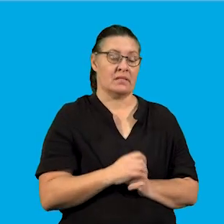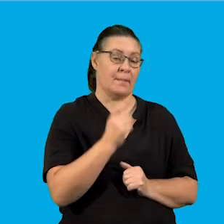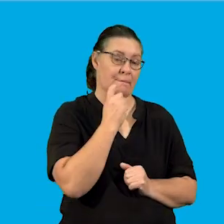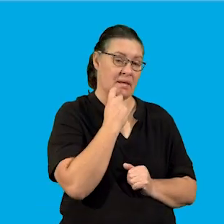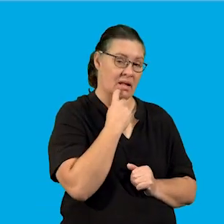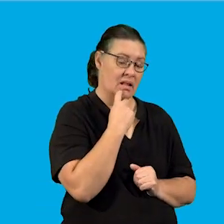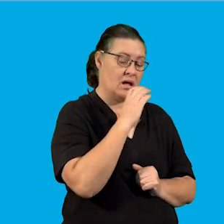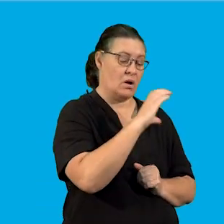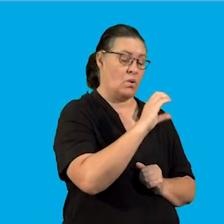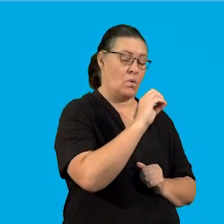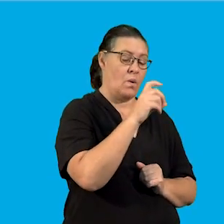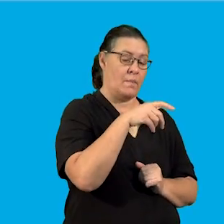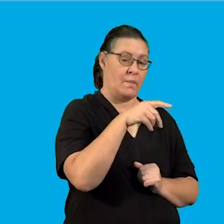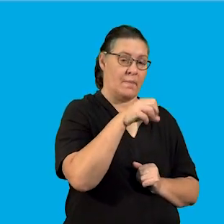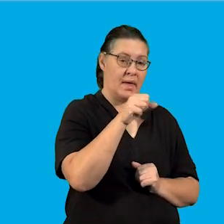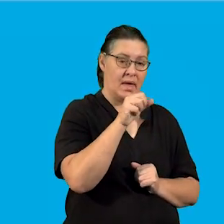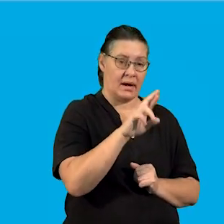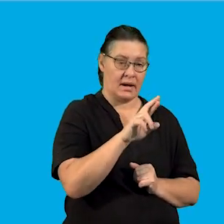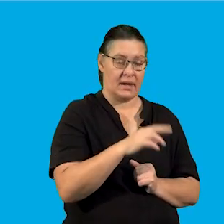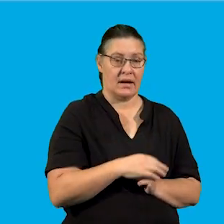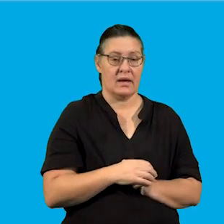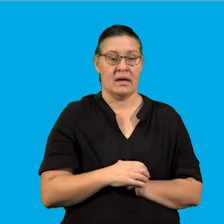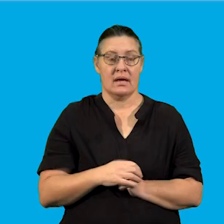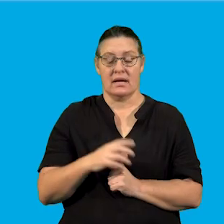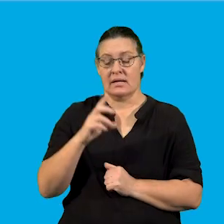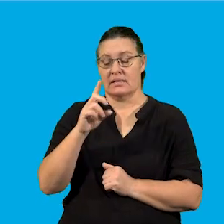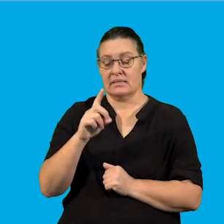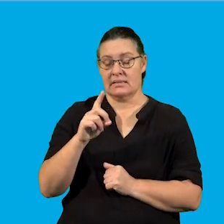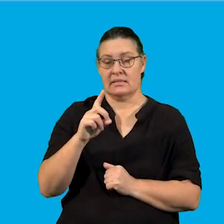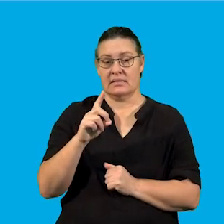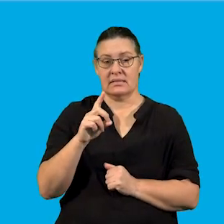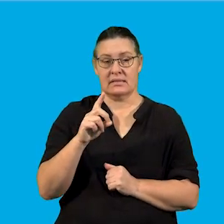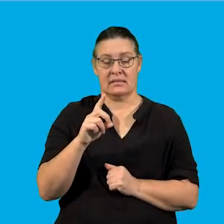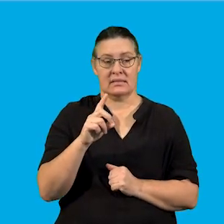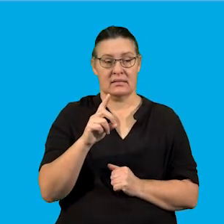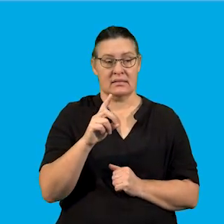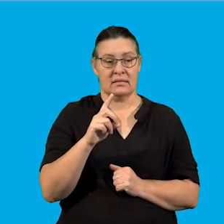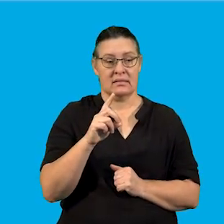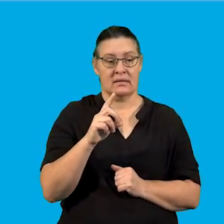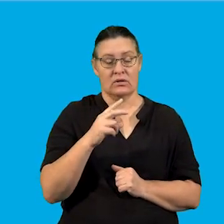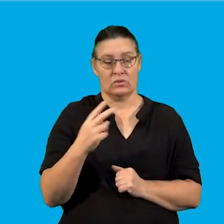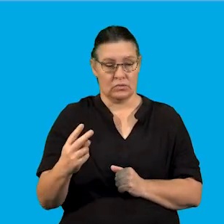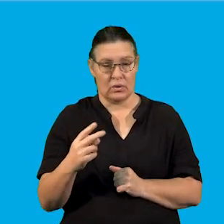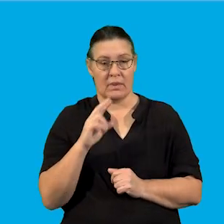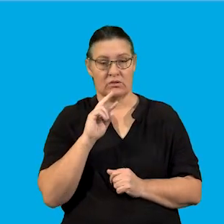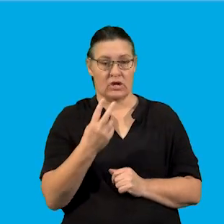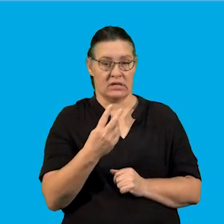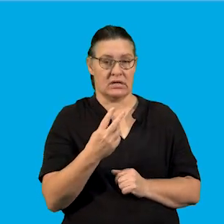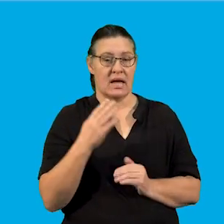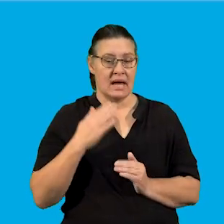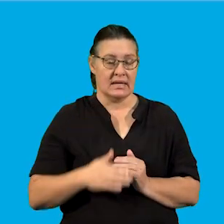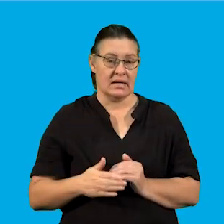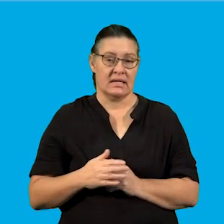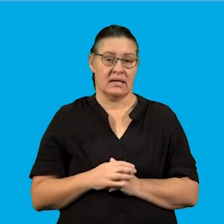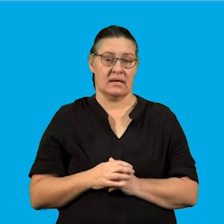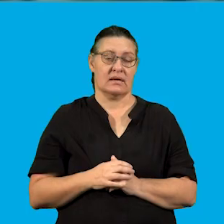first one, it is our metal known as copper. Our second one, it's our non-metal, chlorine. And remember, it must